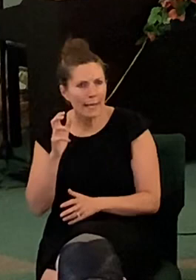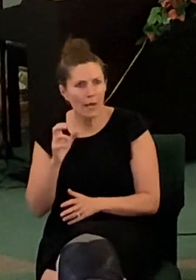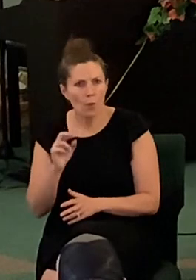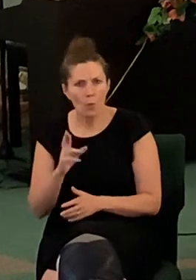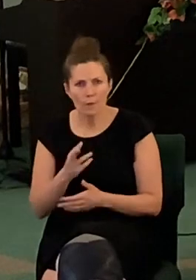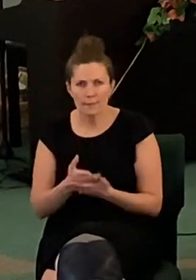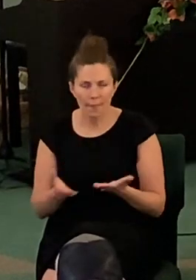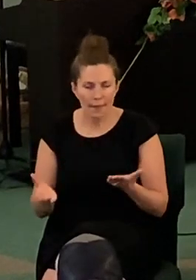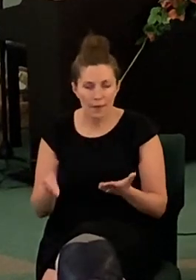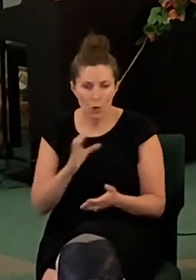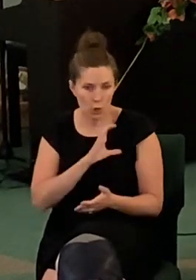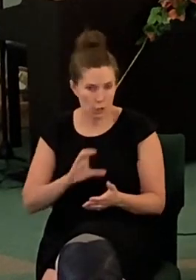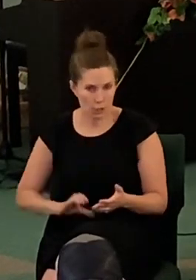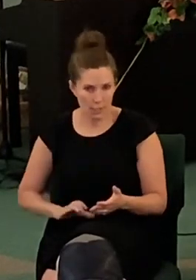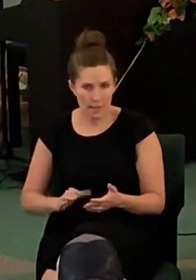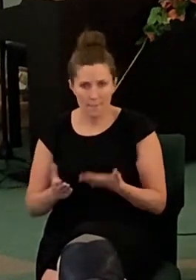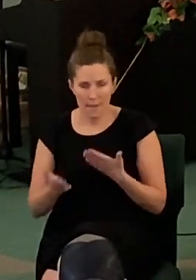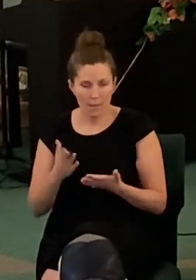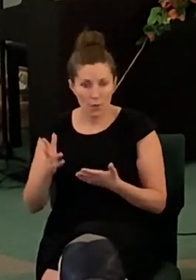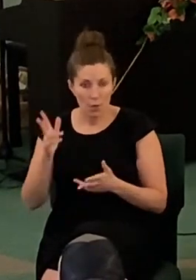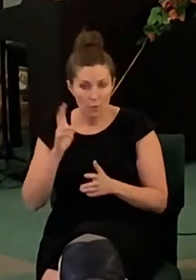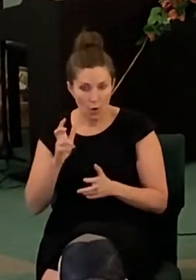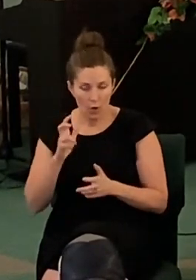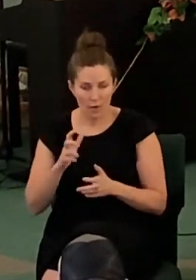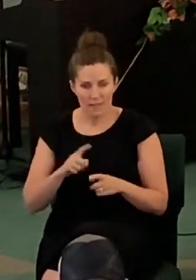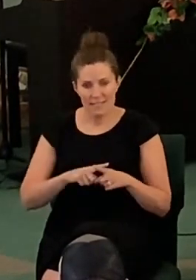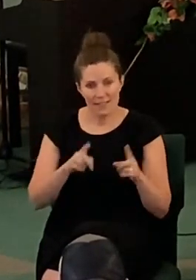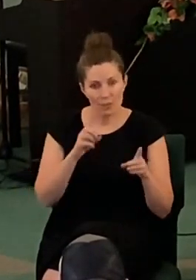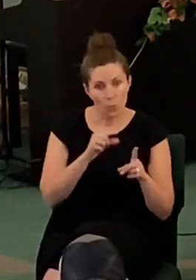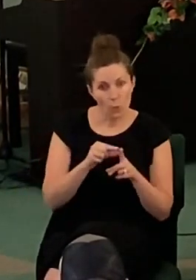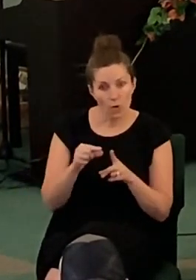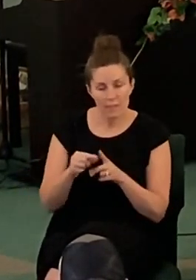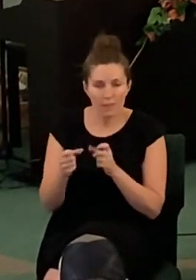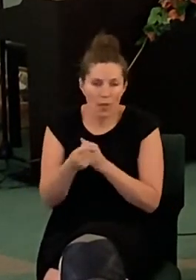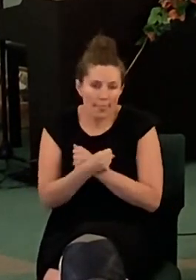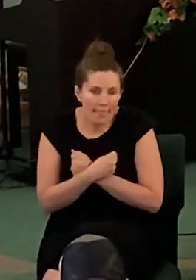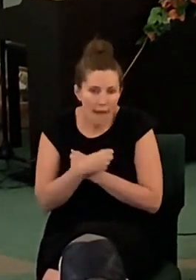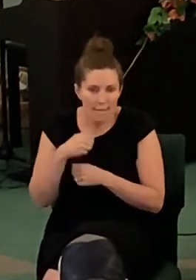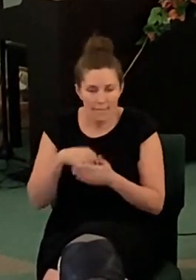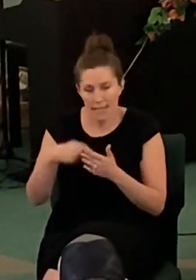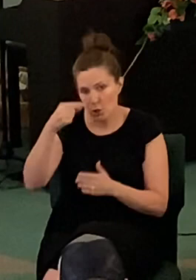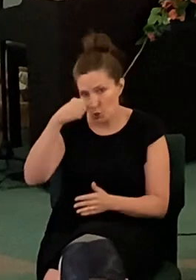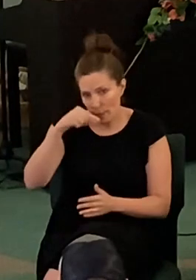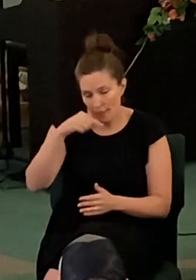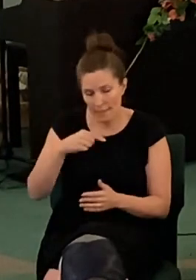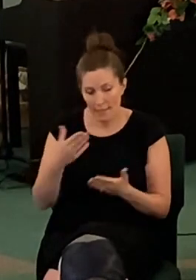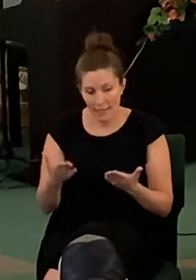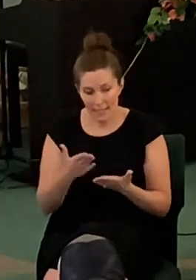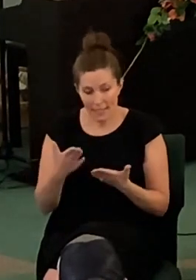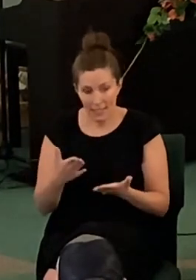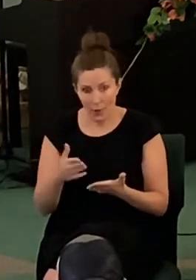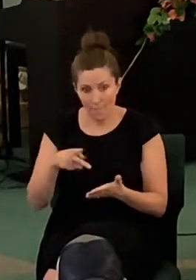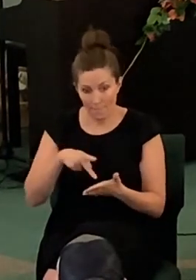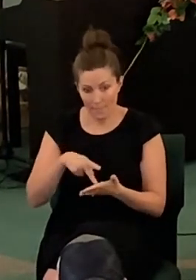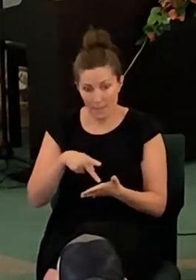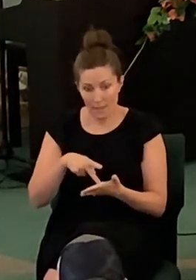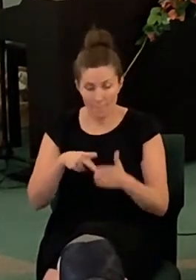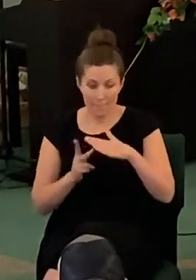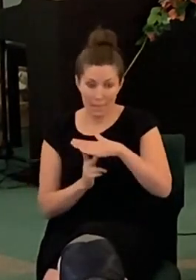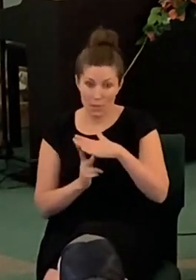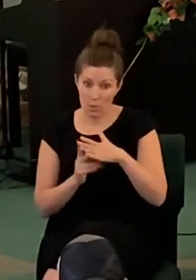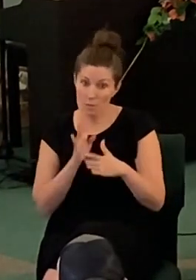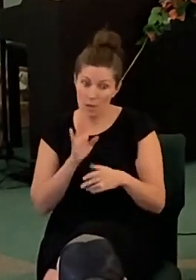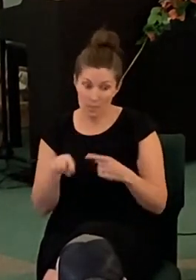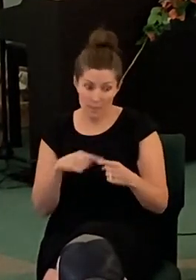for love in Greek, right? The different words for love. And here Peter talks about the sincere love of the